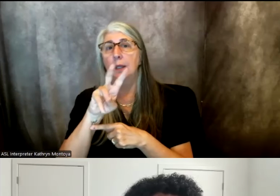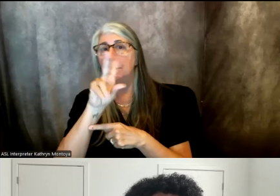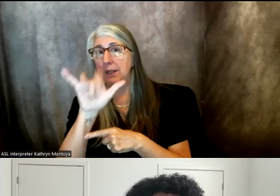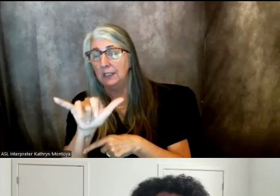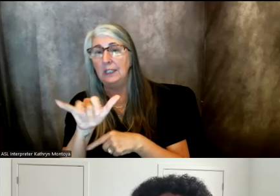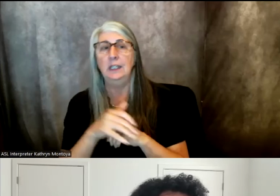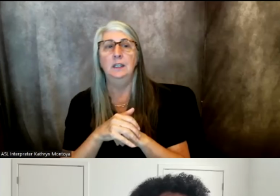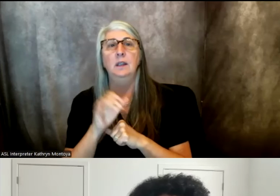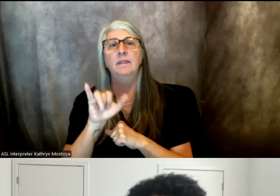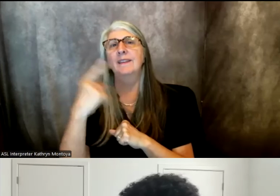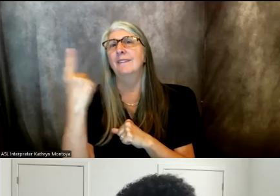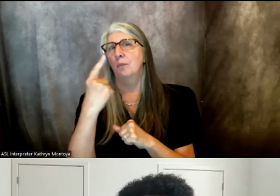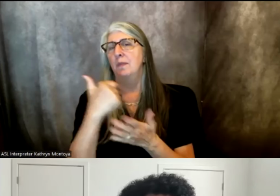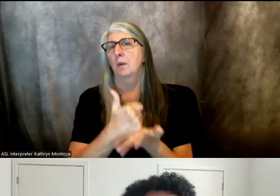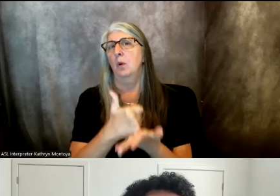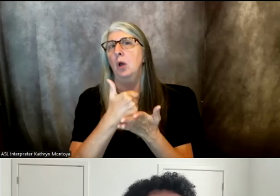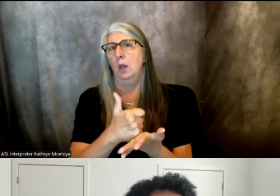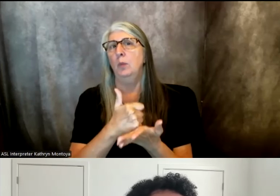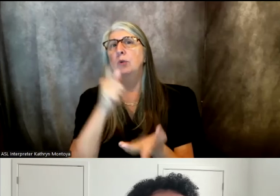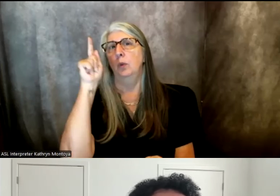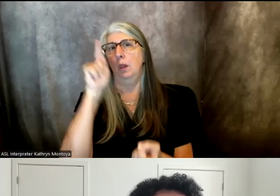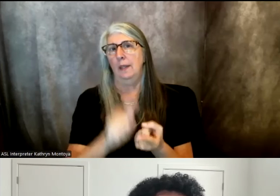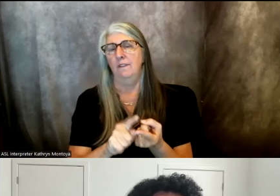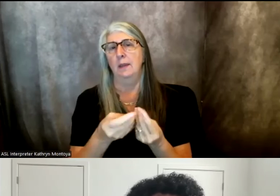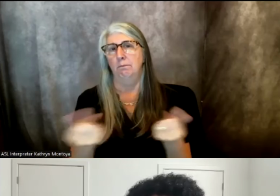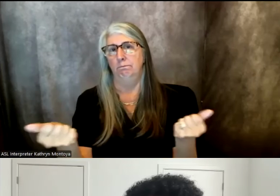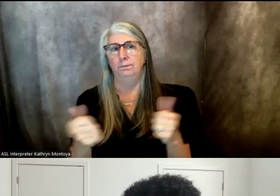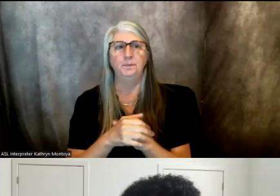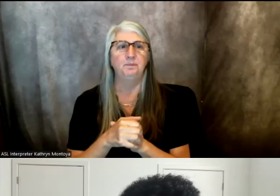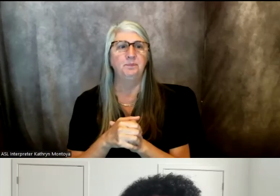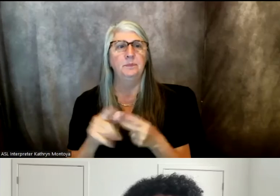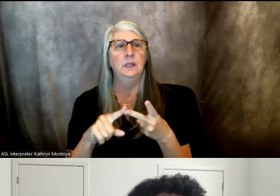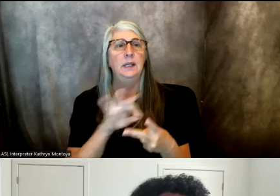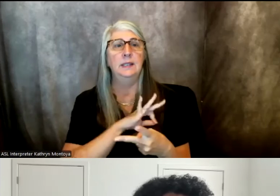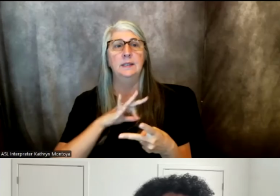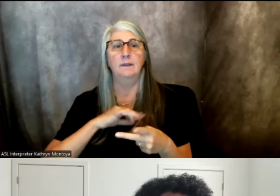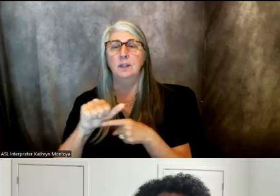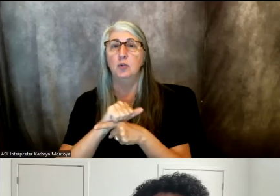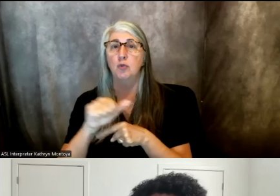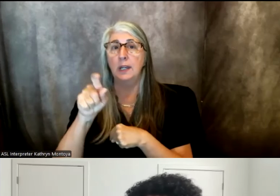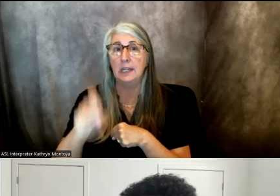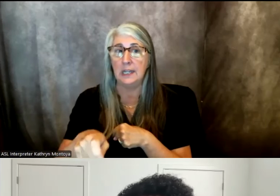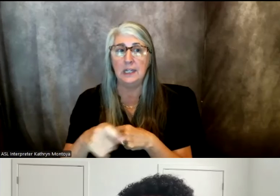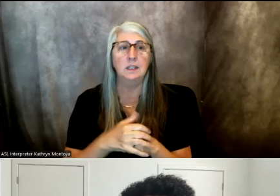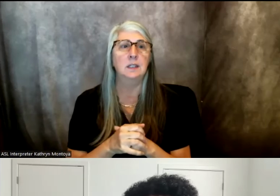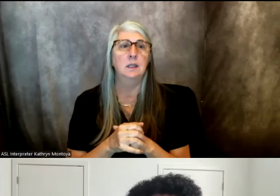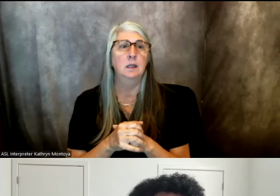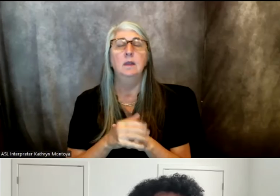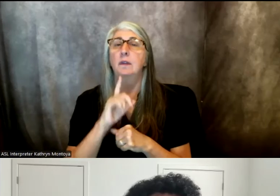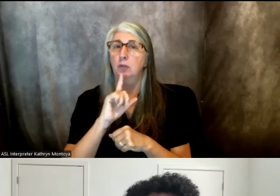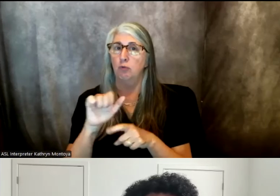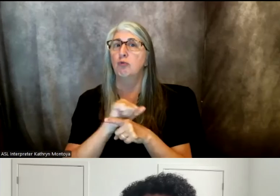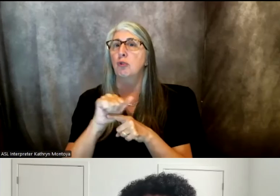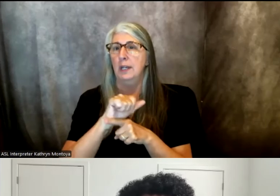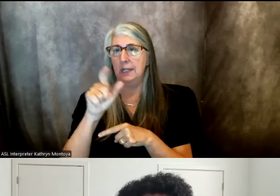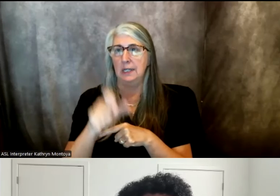actually be something really helpful to alleviate that barrier. Also, staffing and training needs. There's, of course, the training needs to help actually